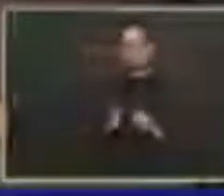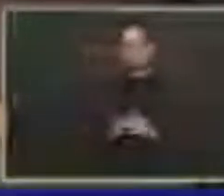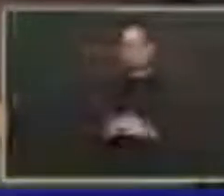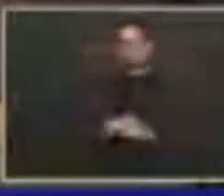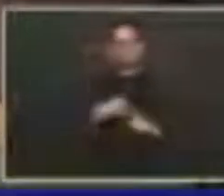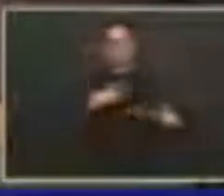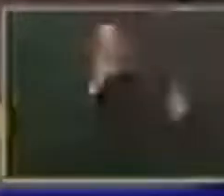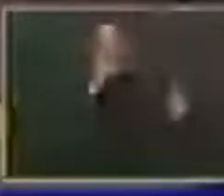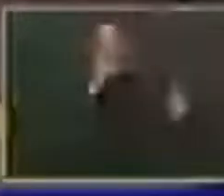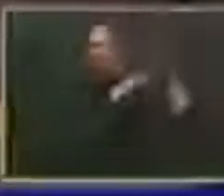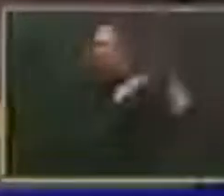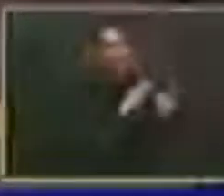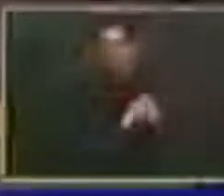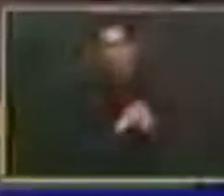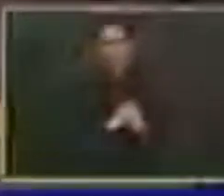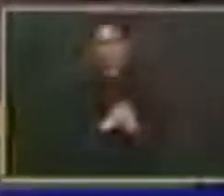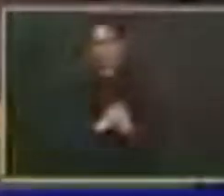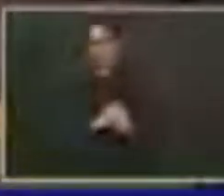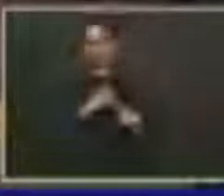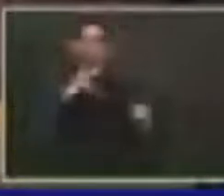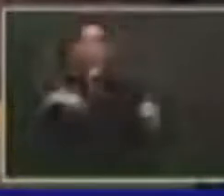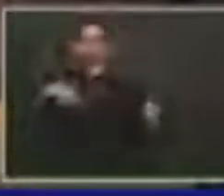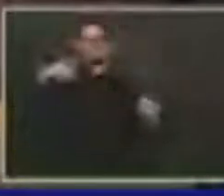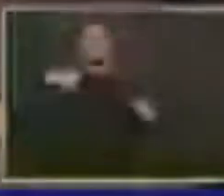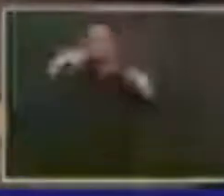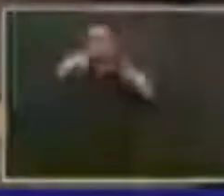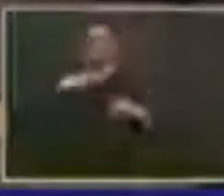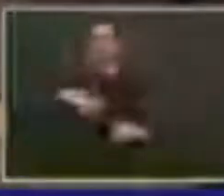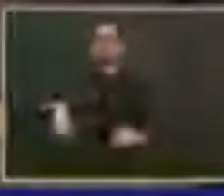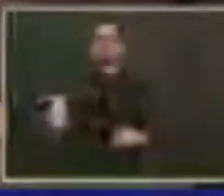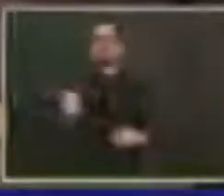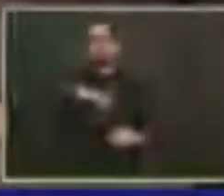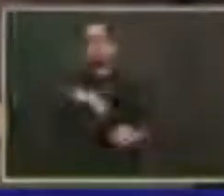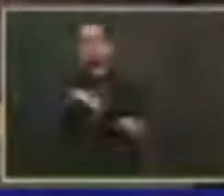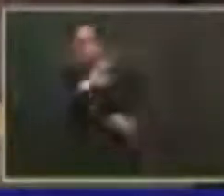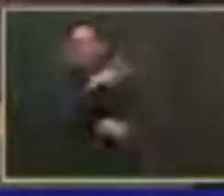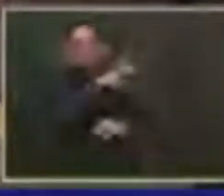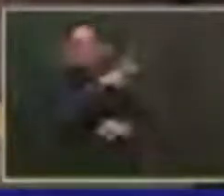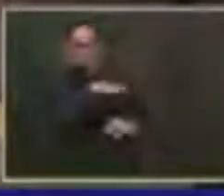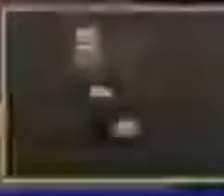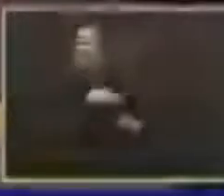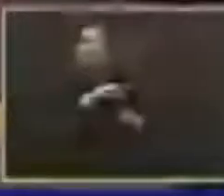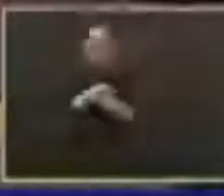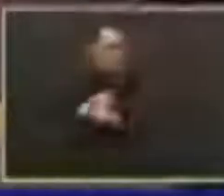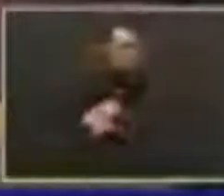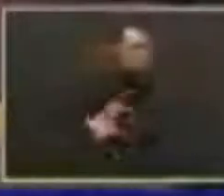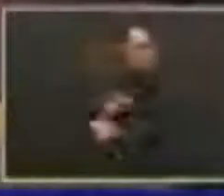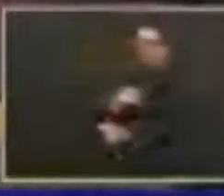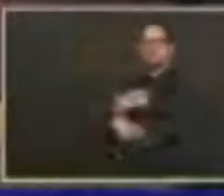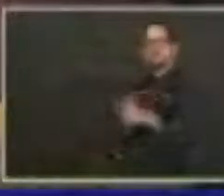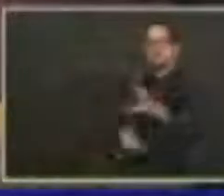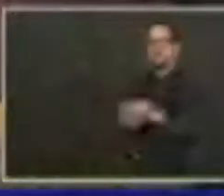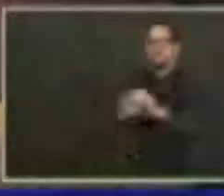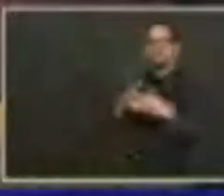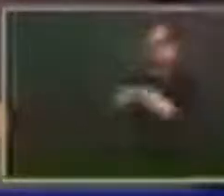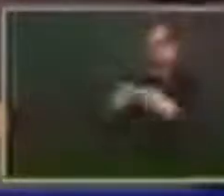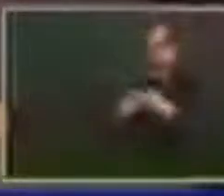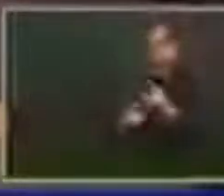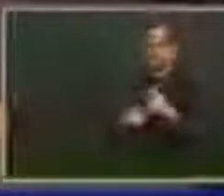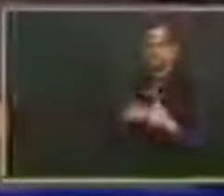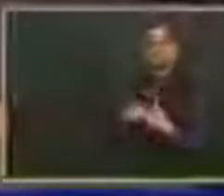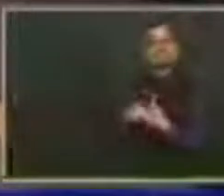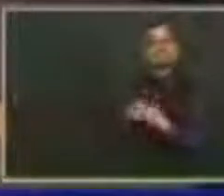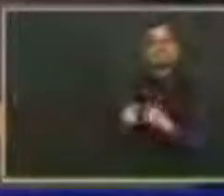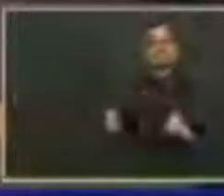up, Providence teachers. And again, sorry, Brian, here's the key point. So what's the solution? To send the kids